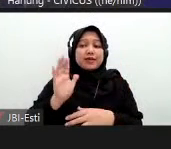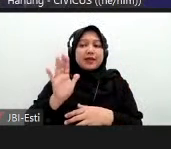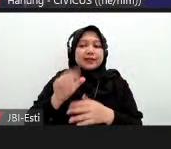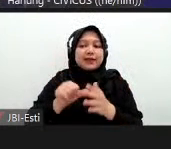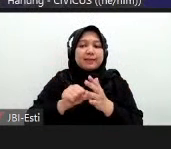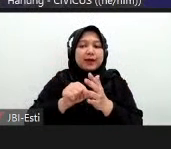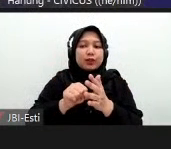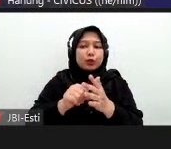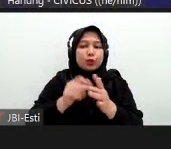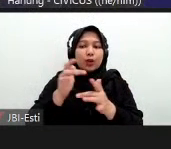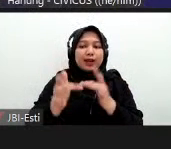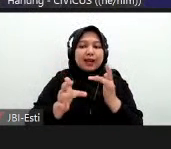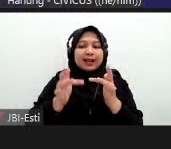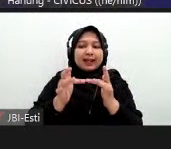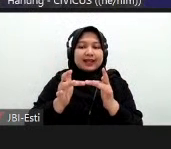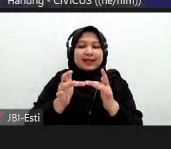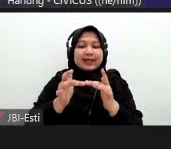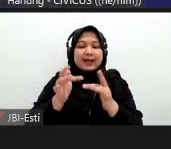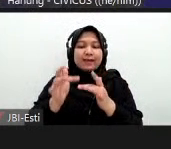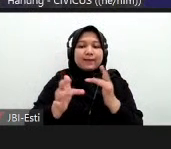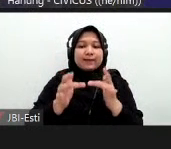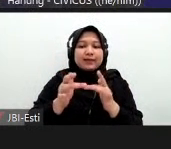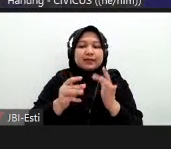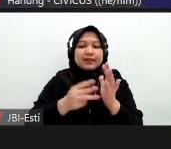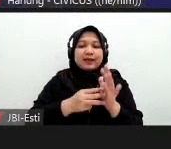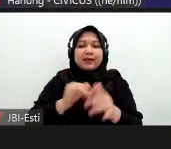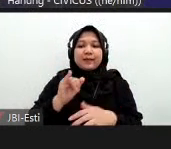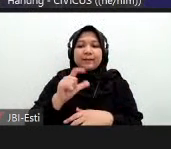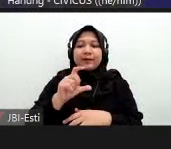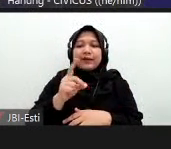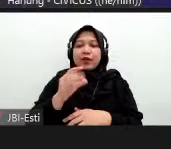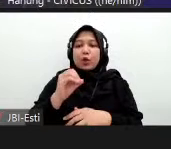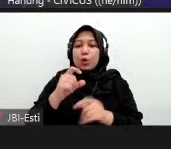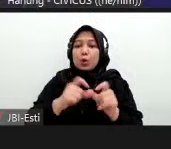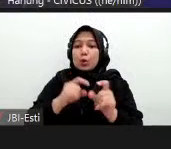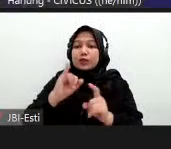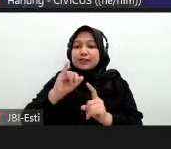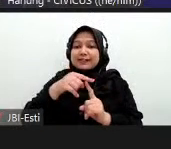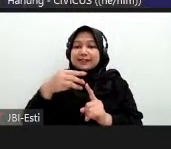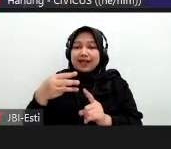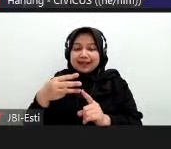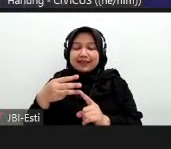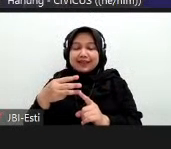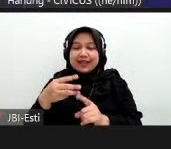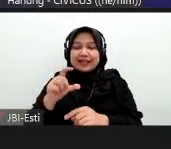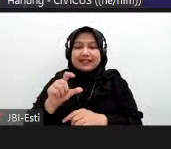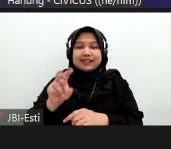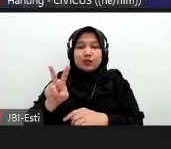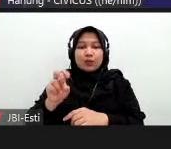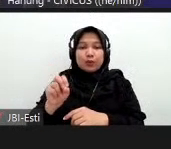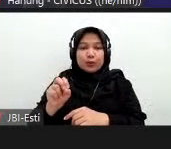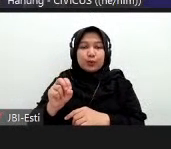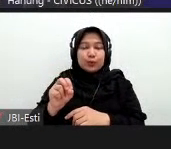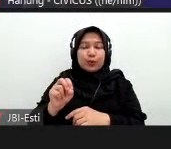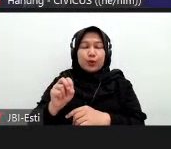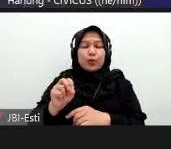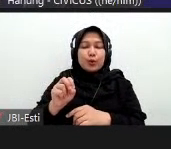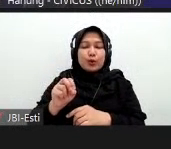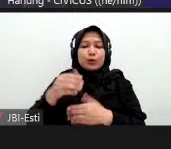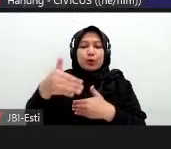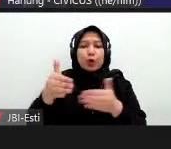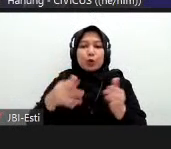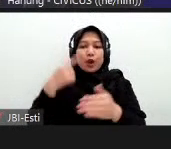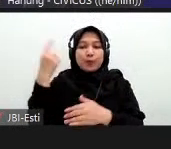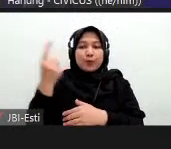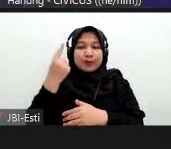the participants that joining our webinar, and you could go to the C20 working group, especially on the civic space